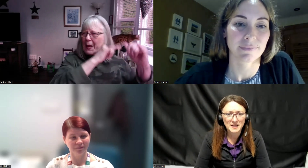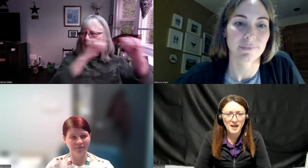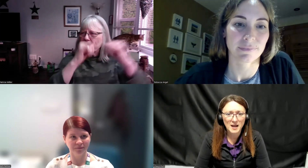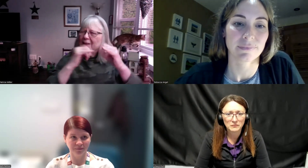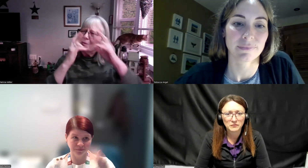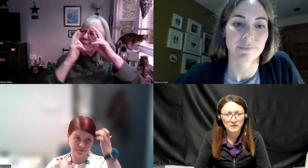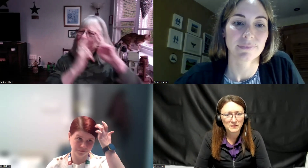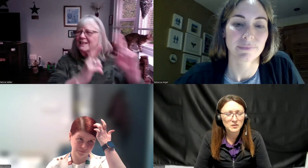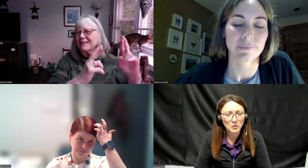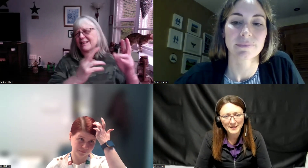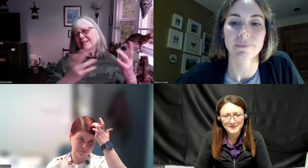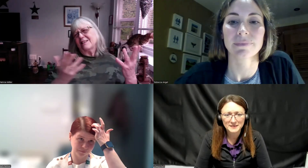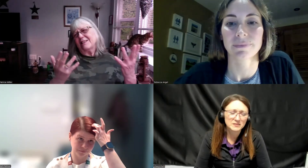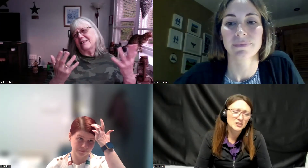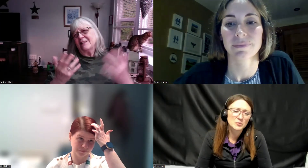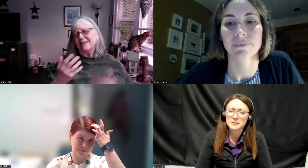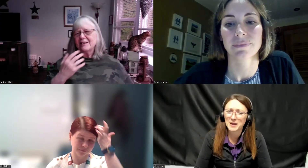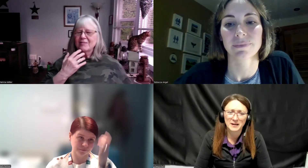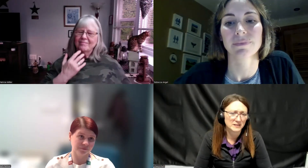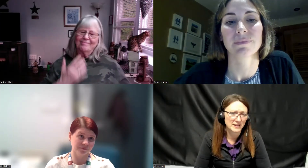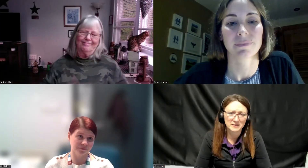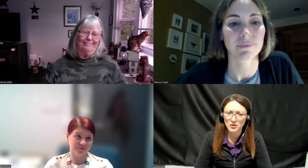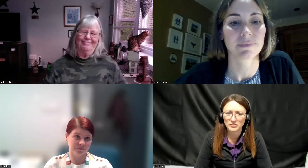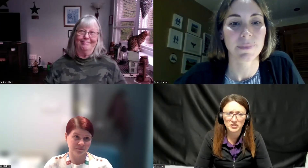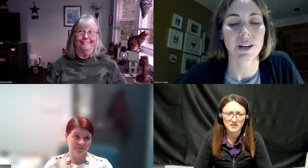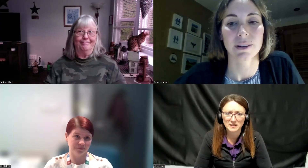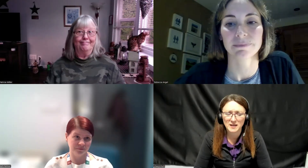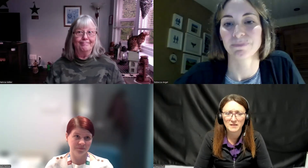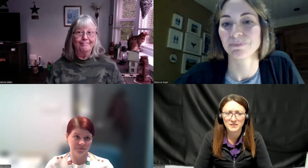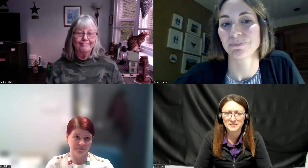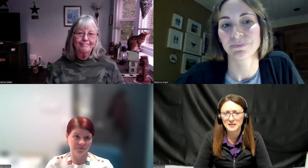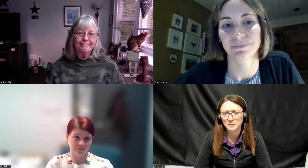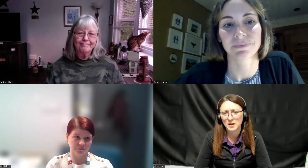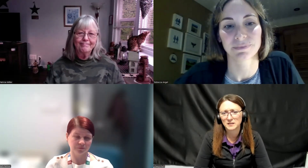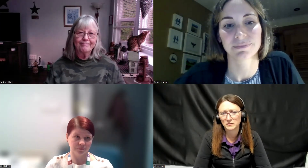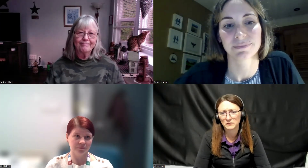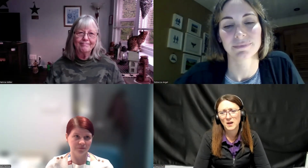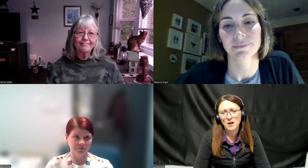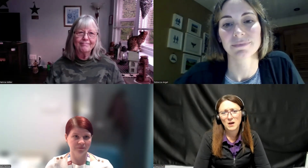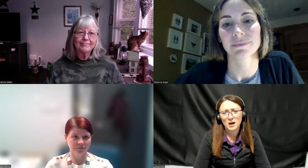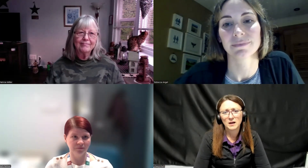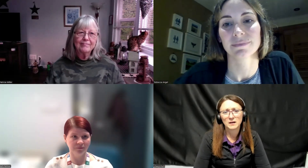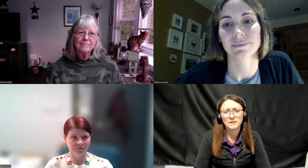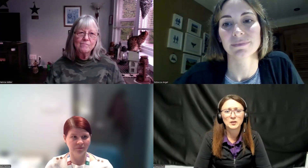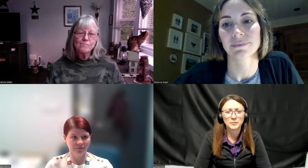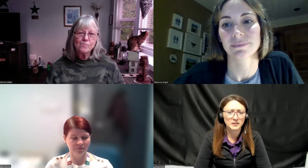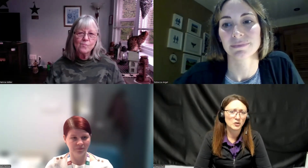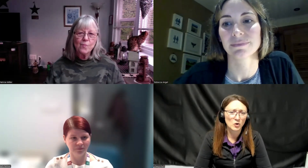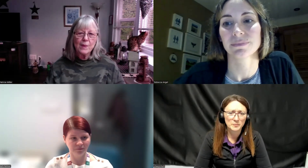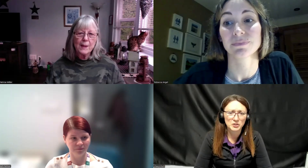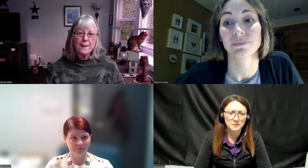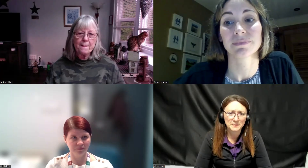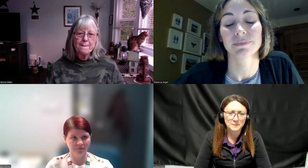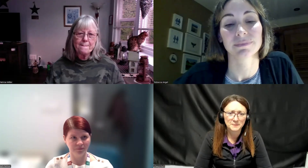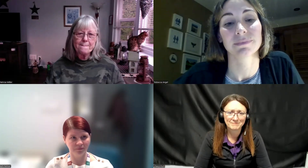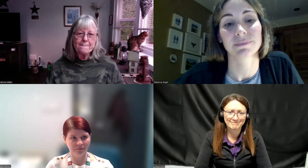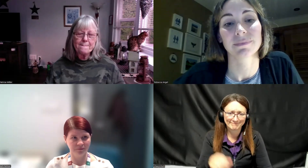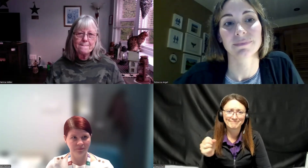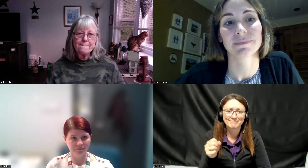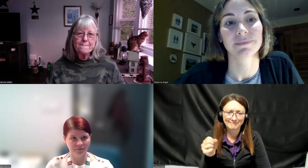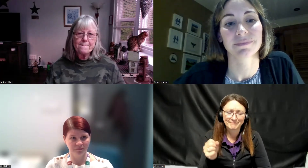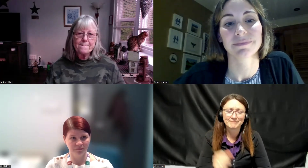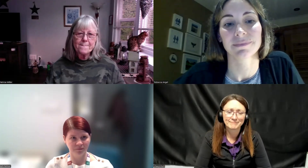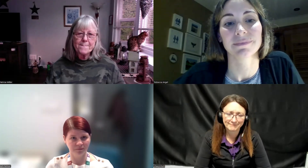would like to have, that's just respect. That's all, just Yeah. to have the same kind of availability or option.